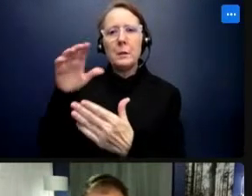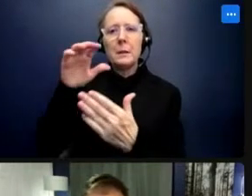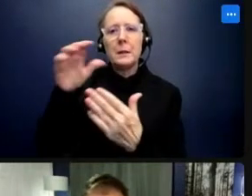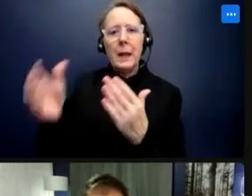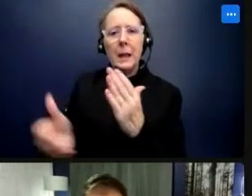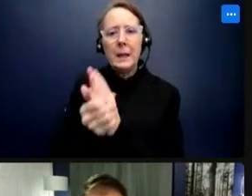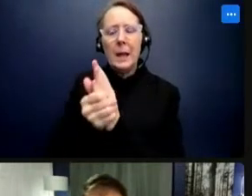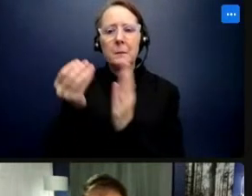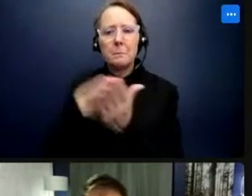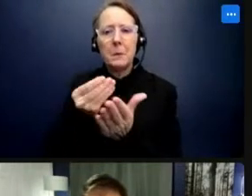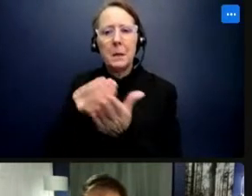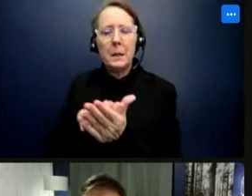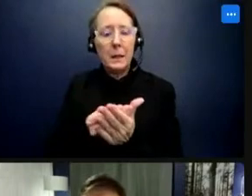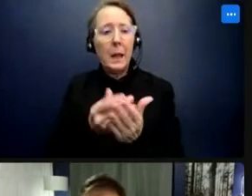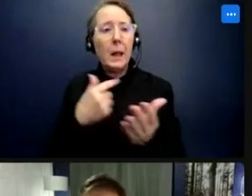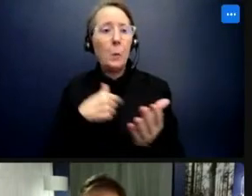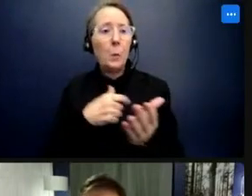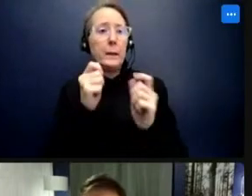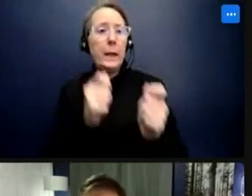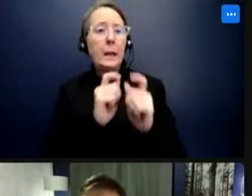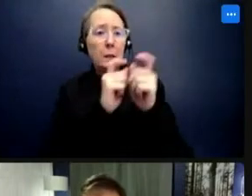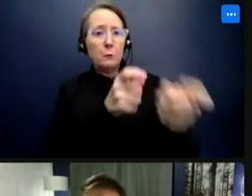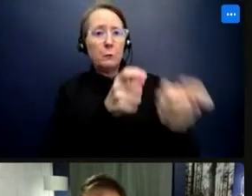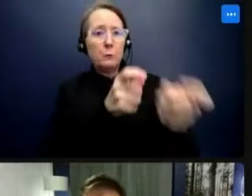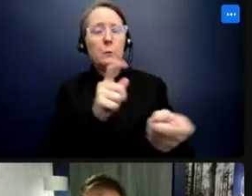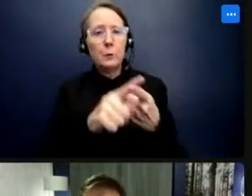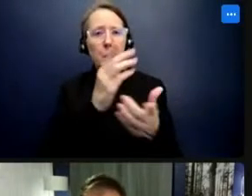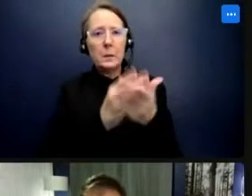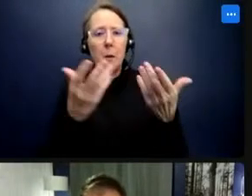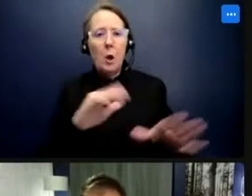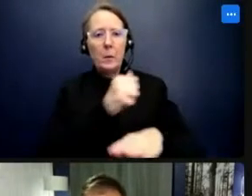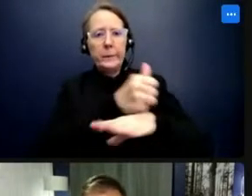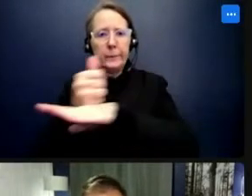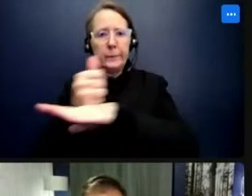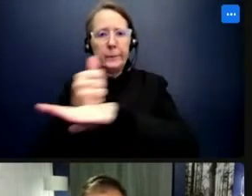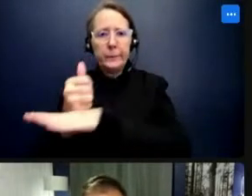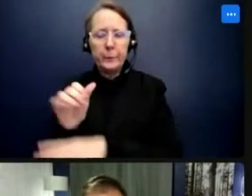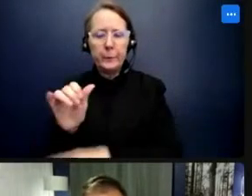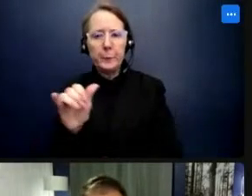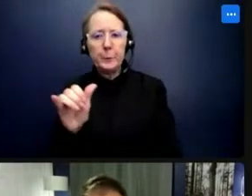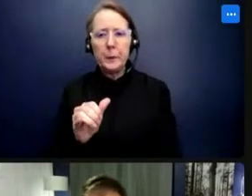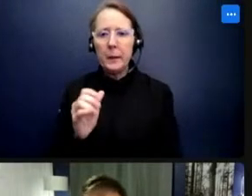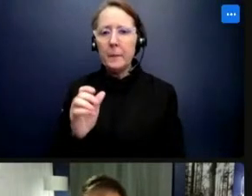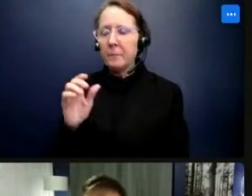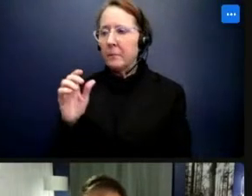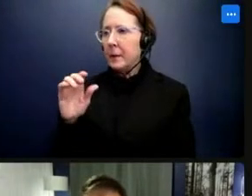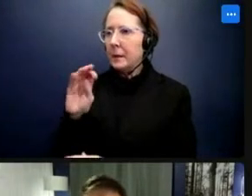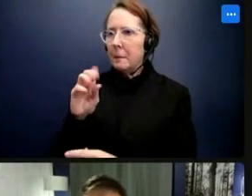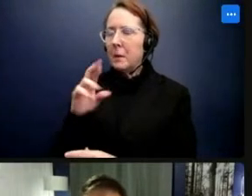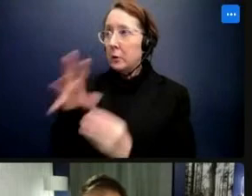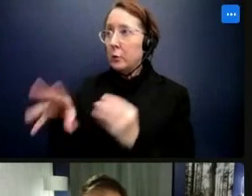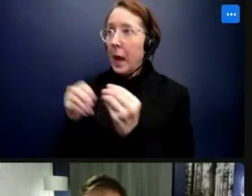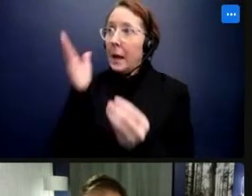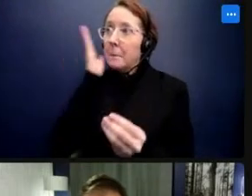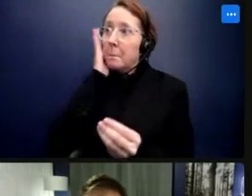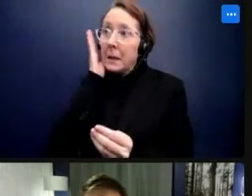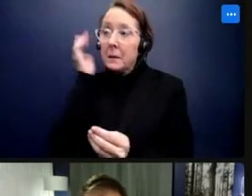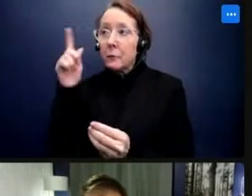that look like we'd be able to contribute to. This is to add beds for women. Correct. Yes,